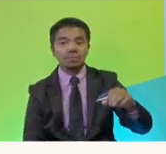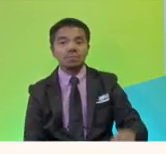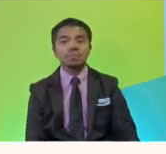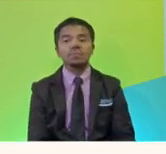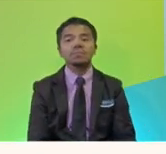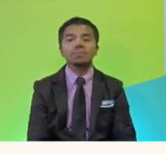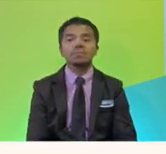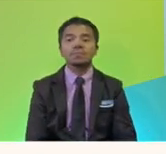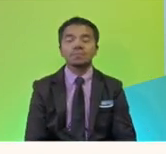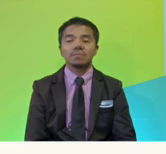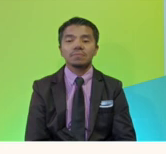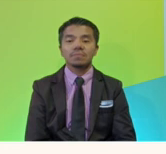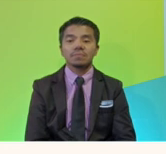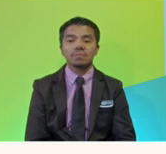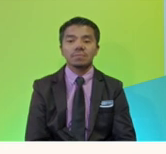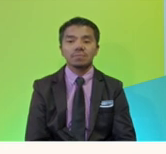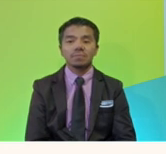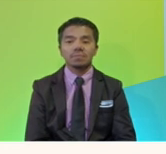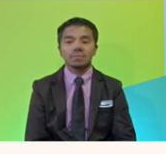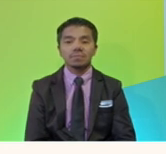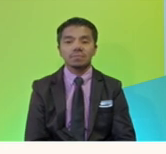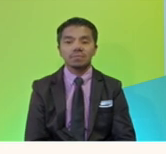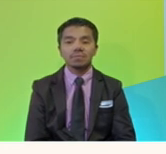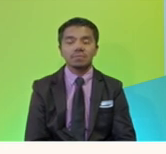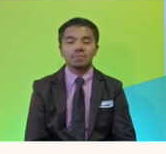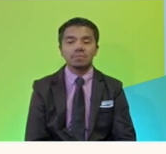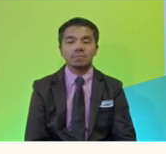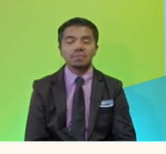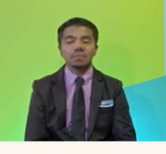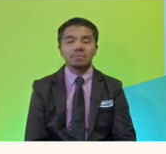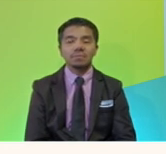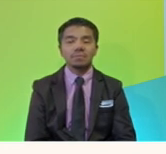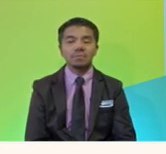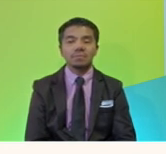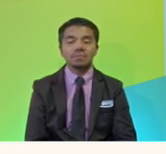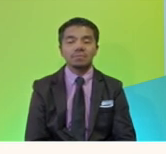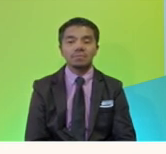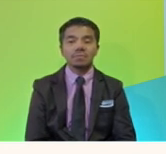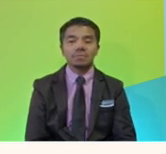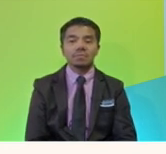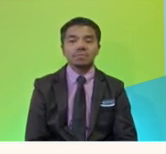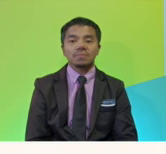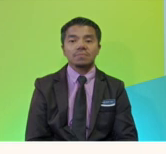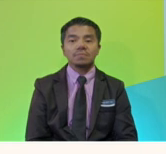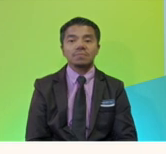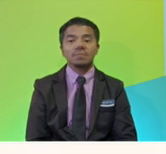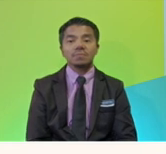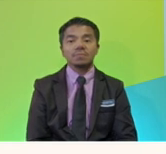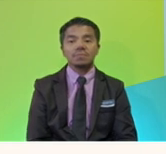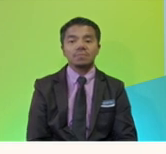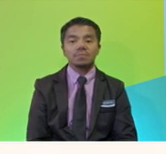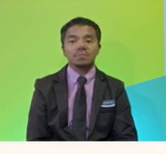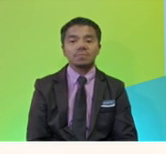try because it sounds like fun. Okay, so this sounds like it is a possible answer, but